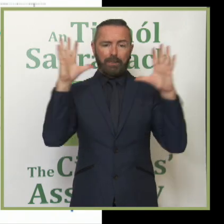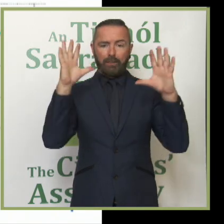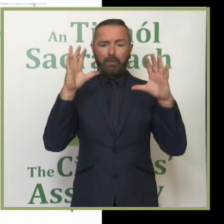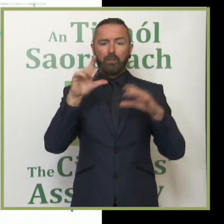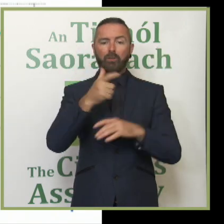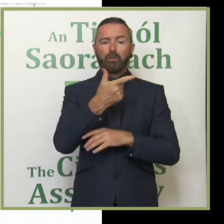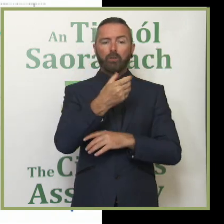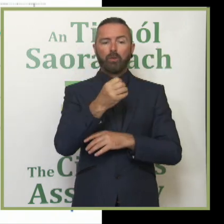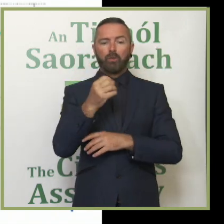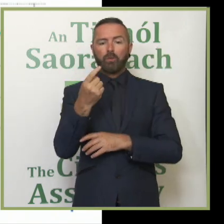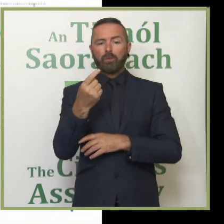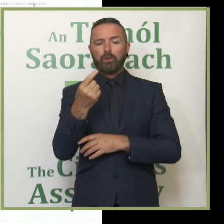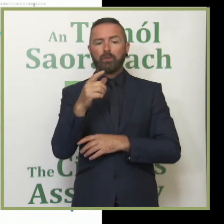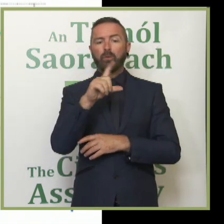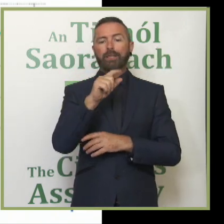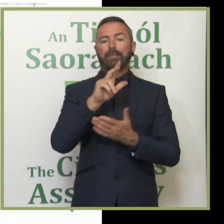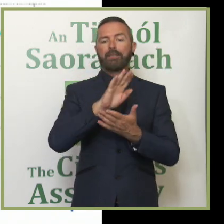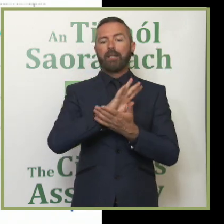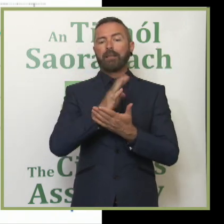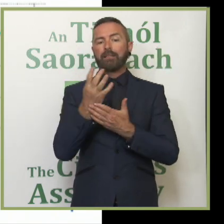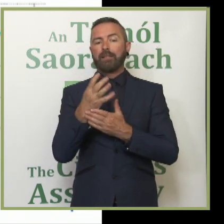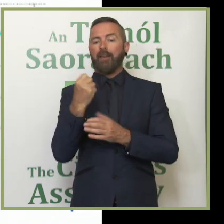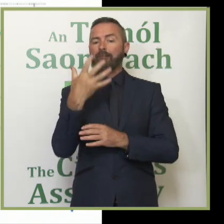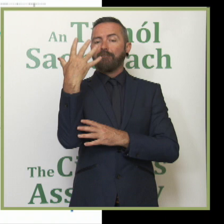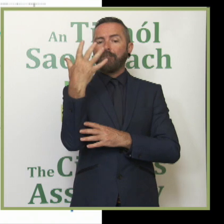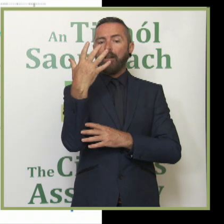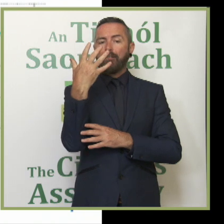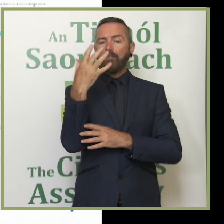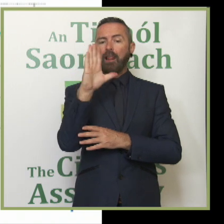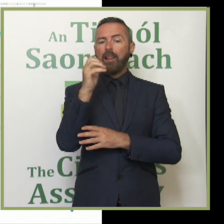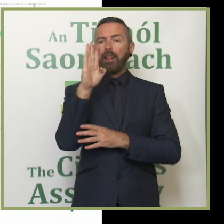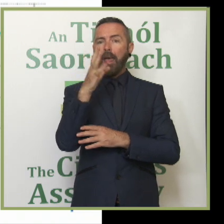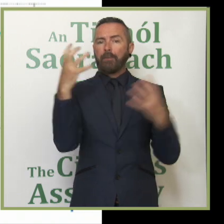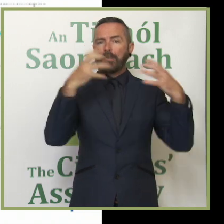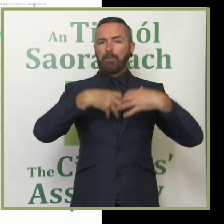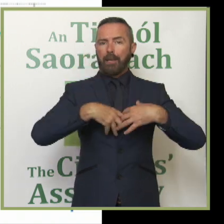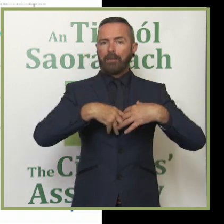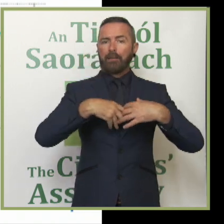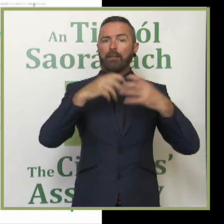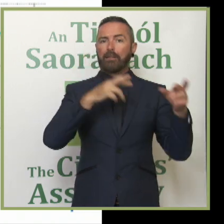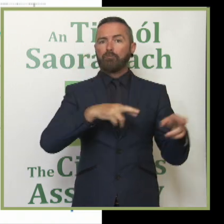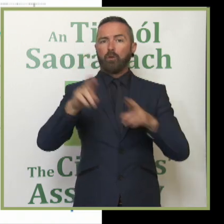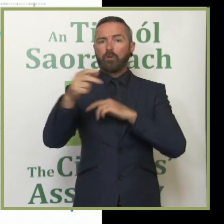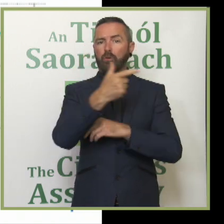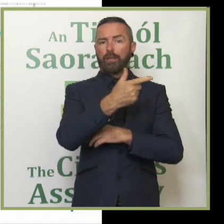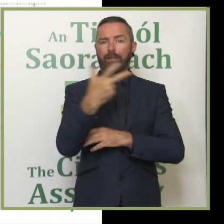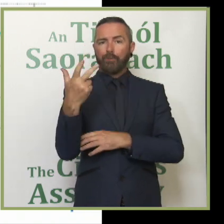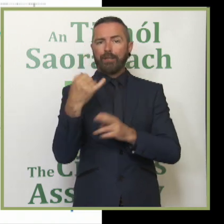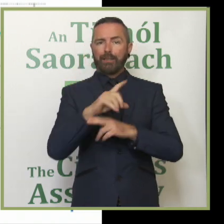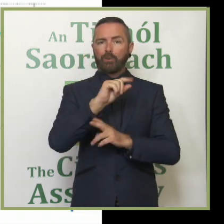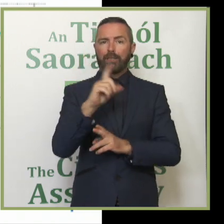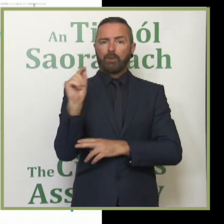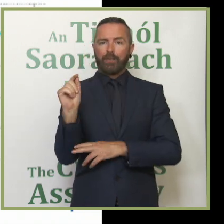5 cocaine laboratories dismantled in the European Union. This rose to 23 in 2020, including